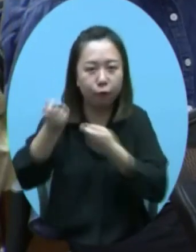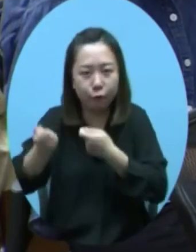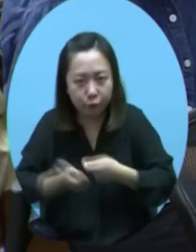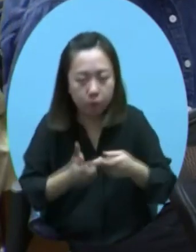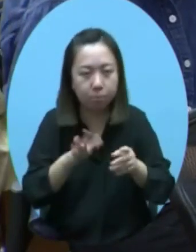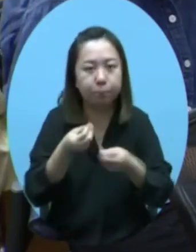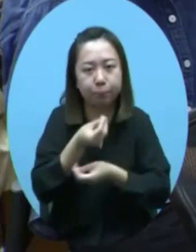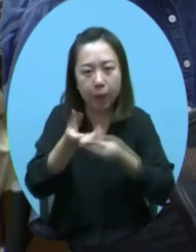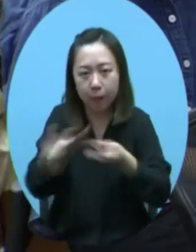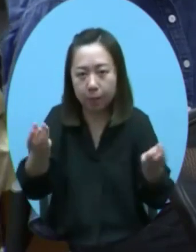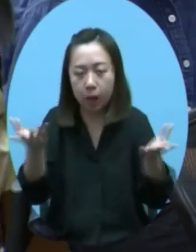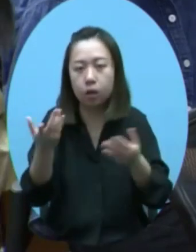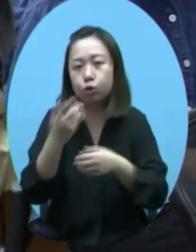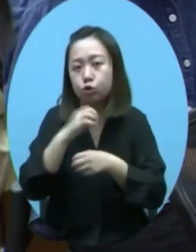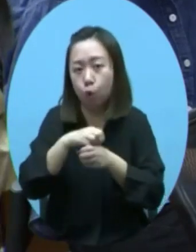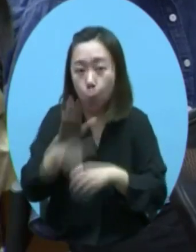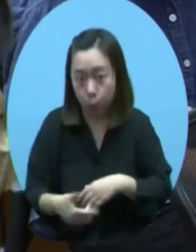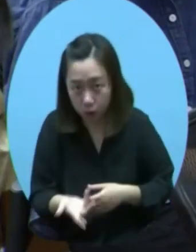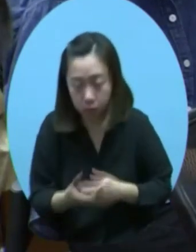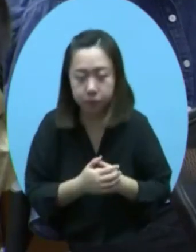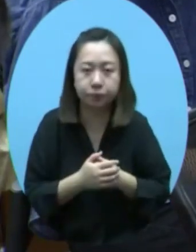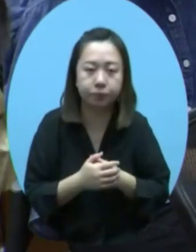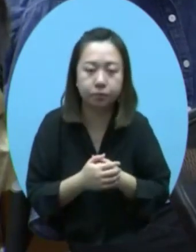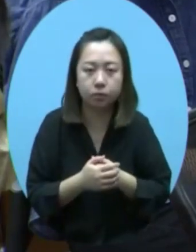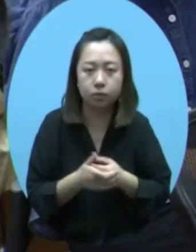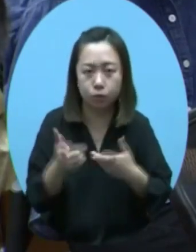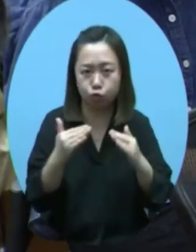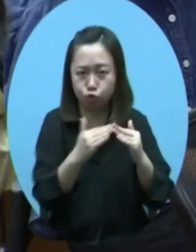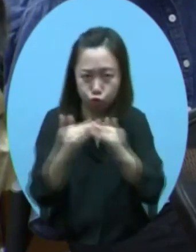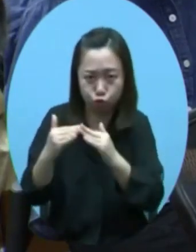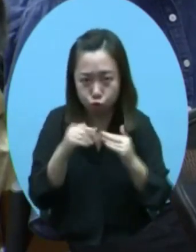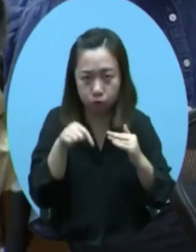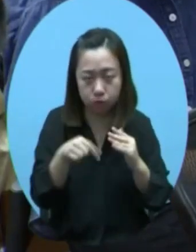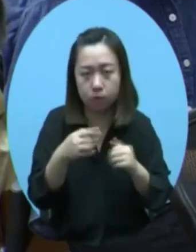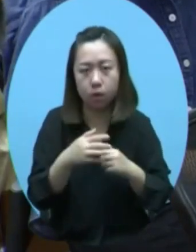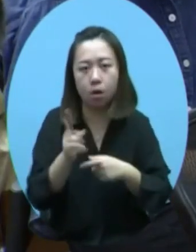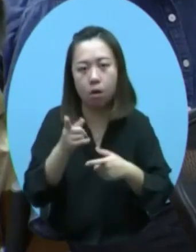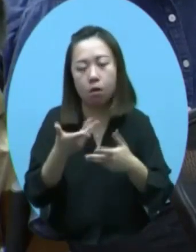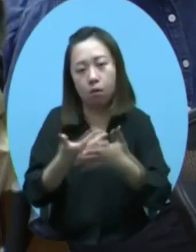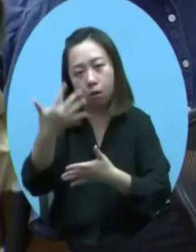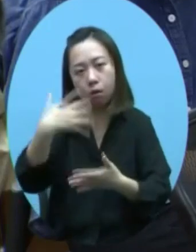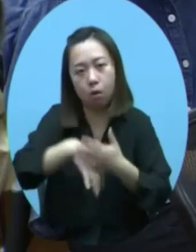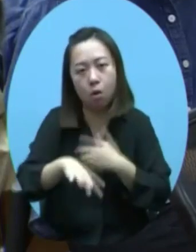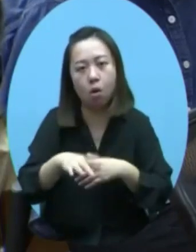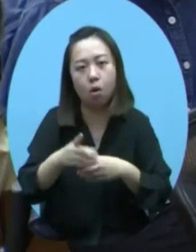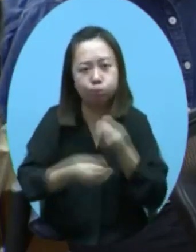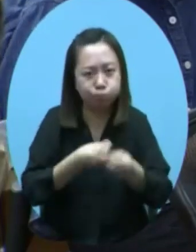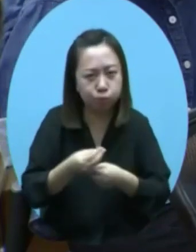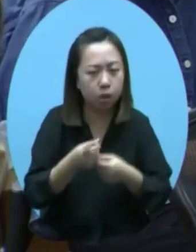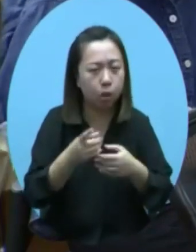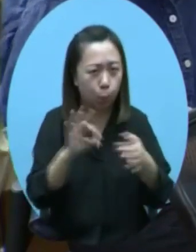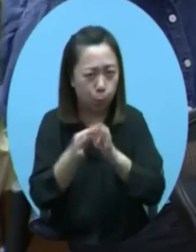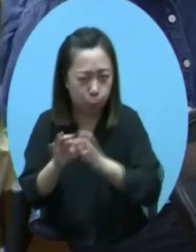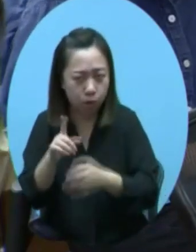out bottles for any infected buildings to bring out any hidden cases. And on